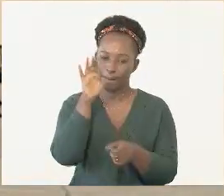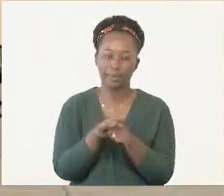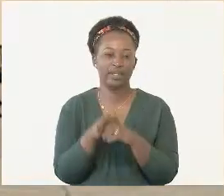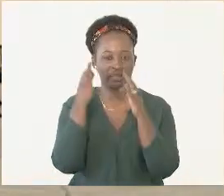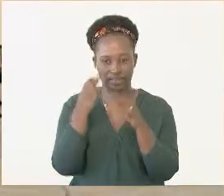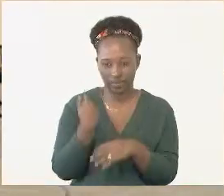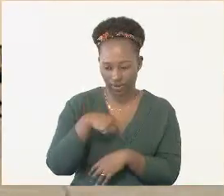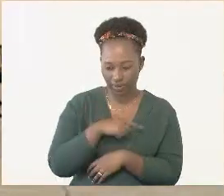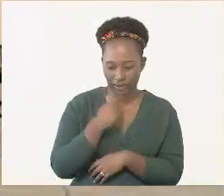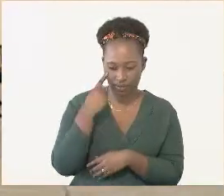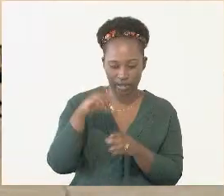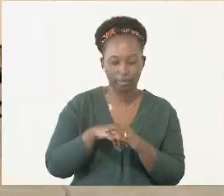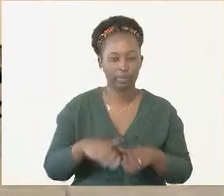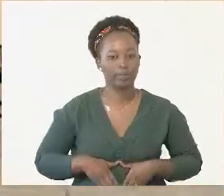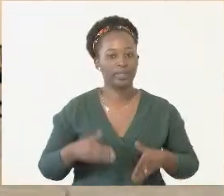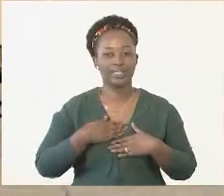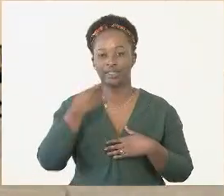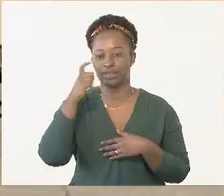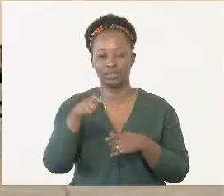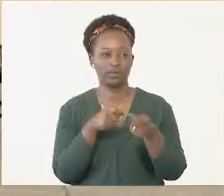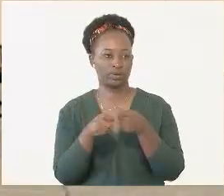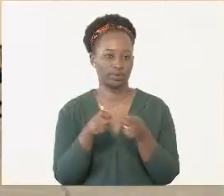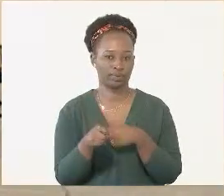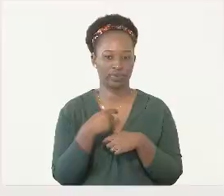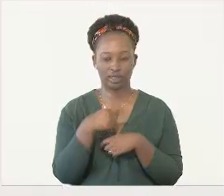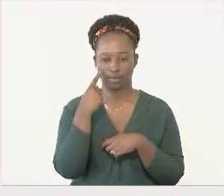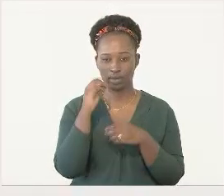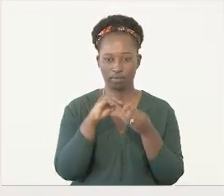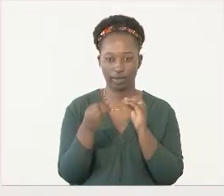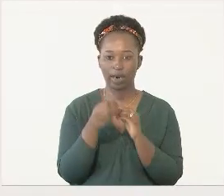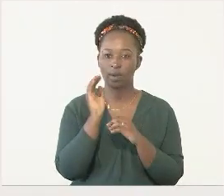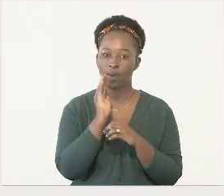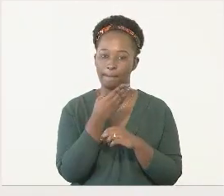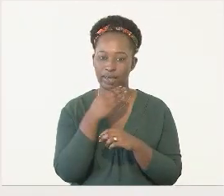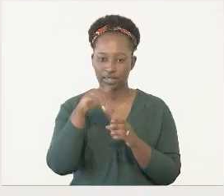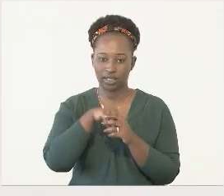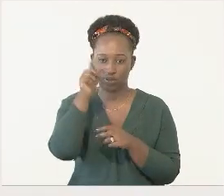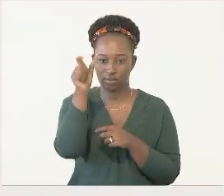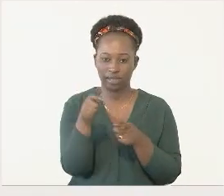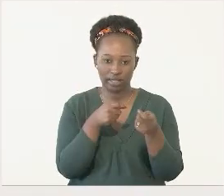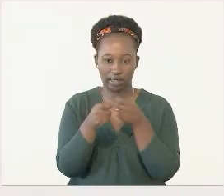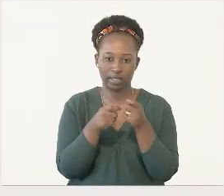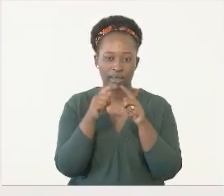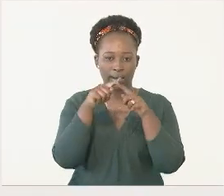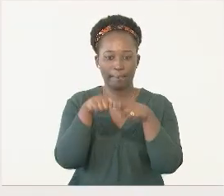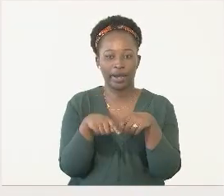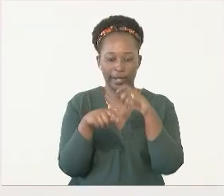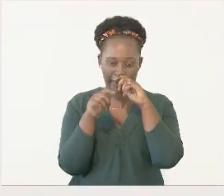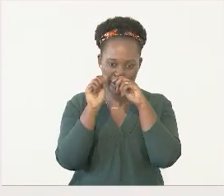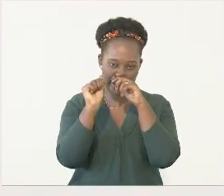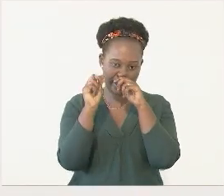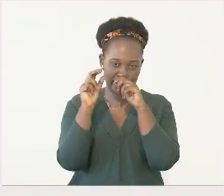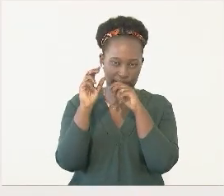in our body that needs to be regulated. So I said the amount of water in human is regulated by the action of a hormone which is